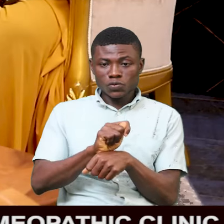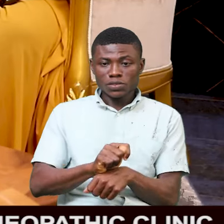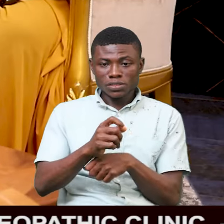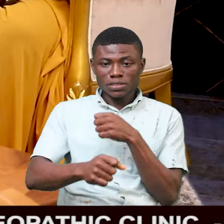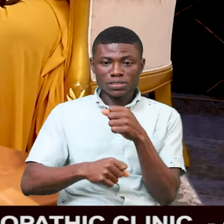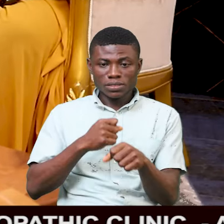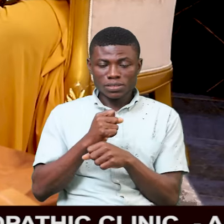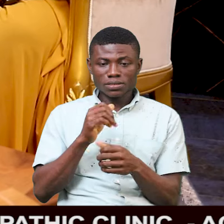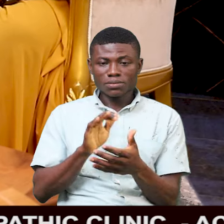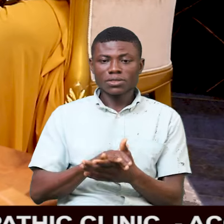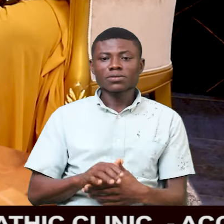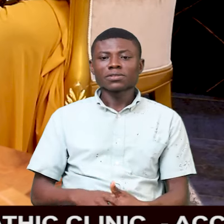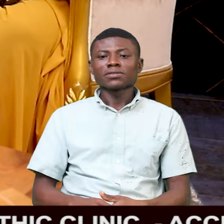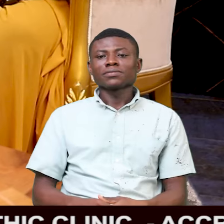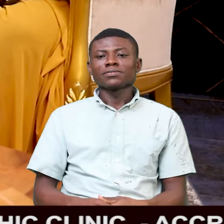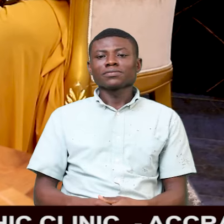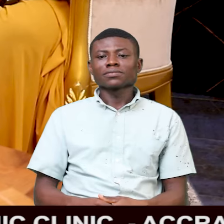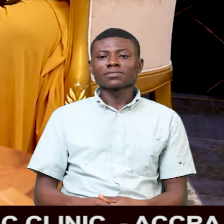26 years,